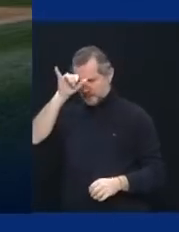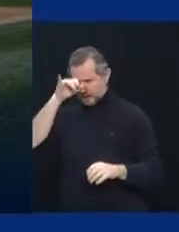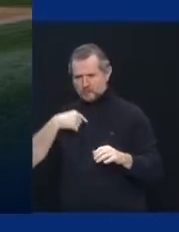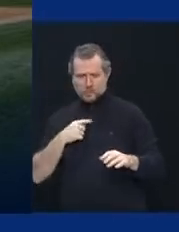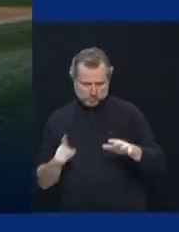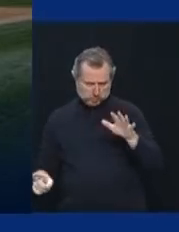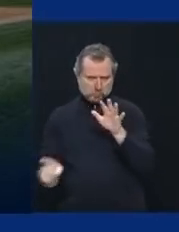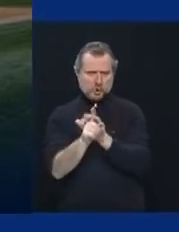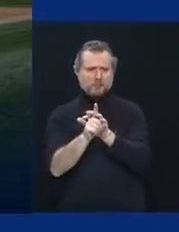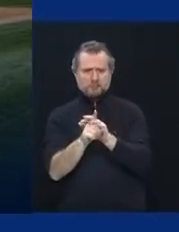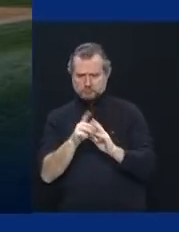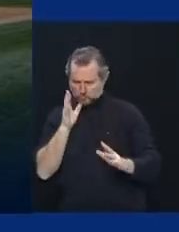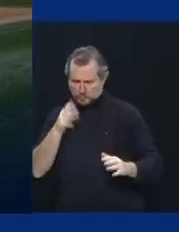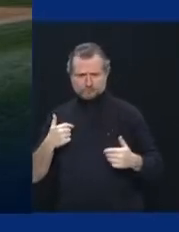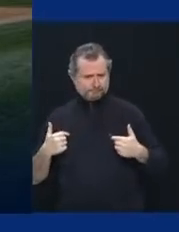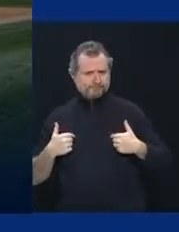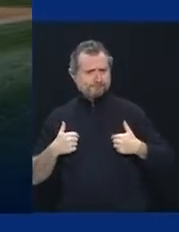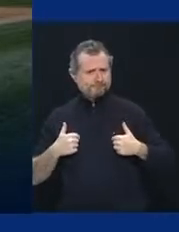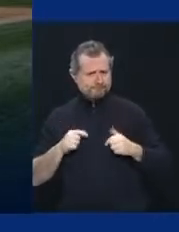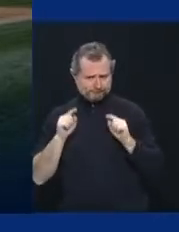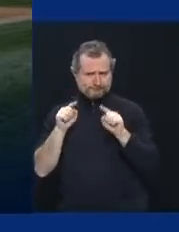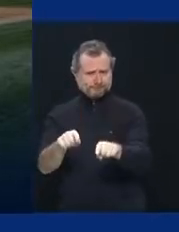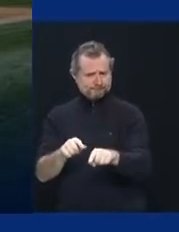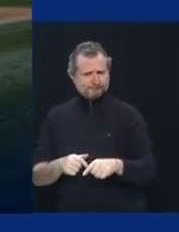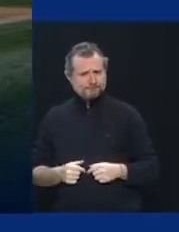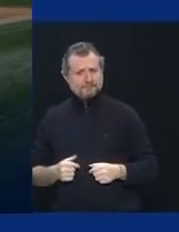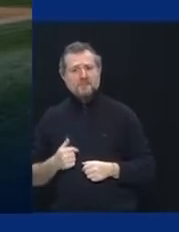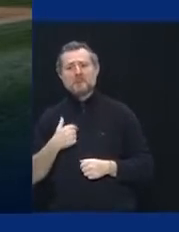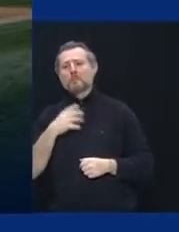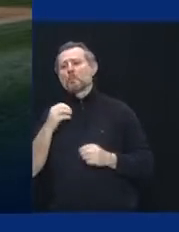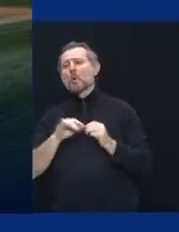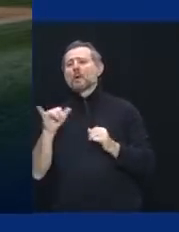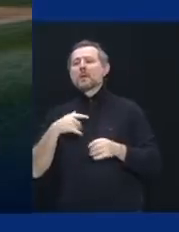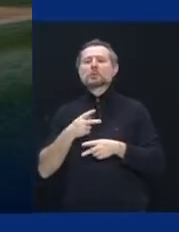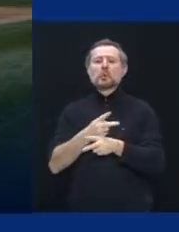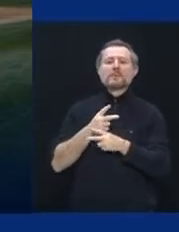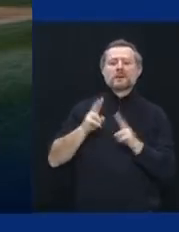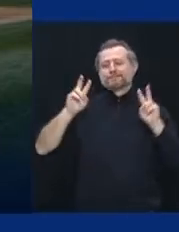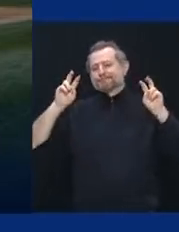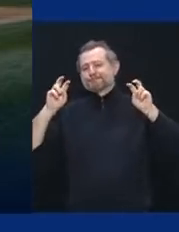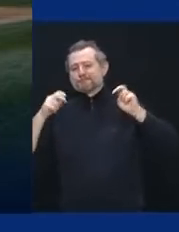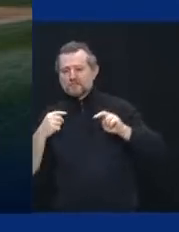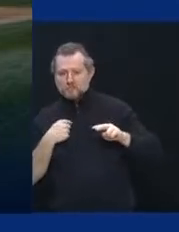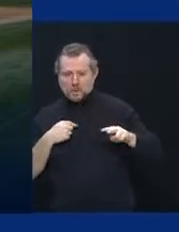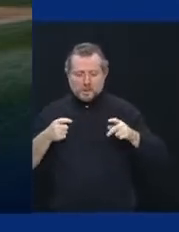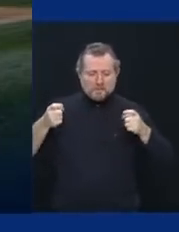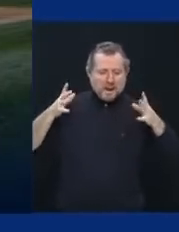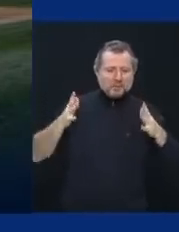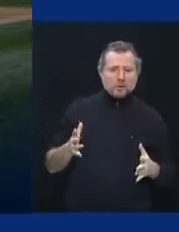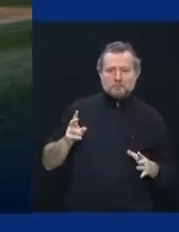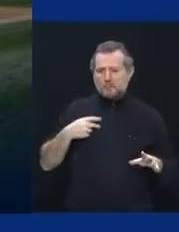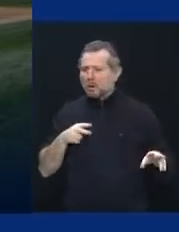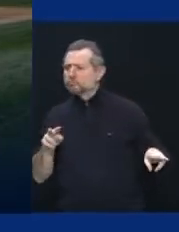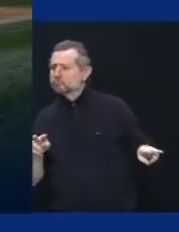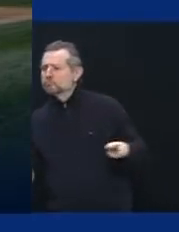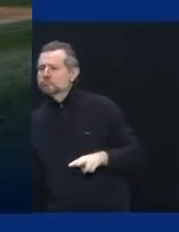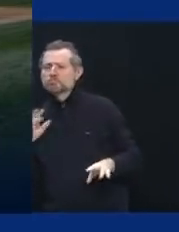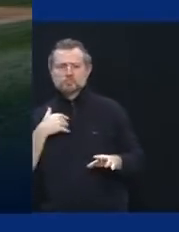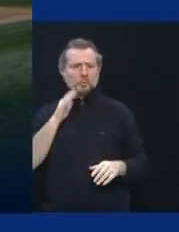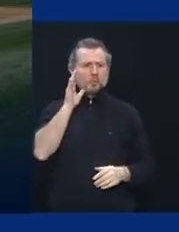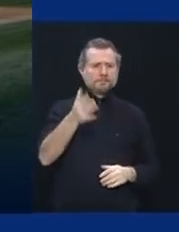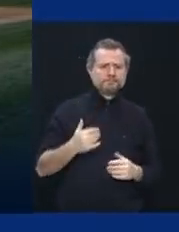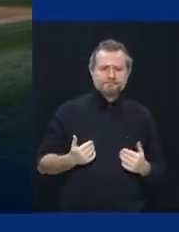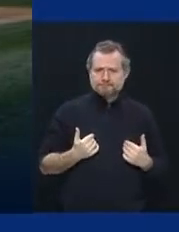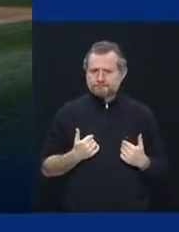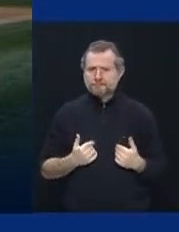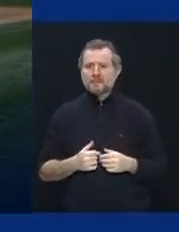going to be more of a construction supervisor, manager role. Not that I won't do the